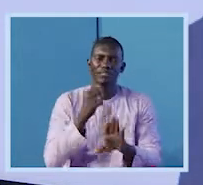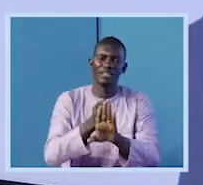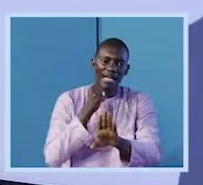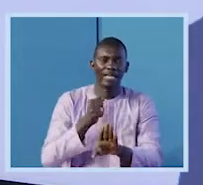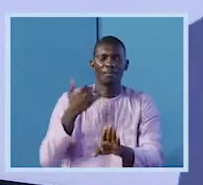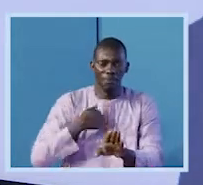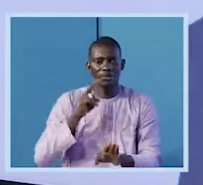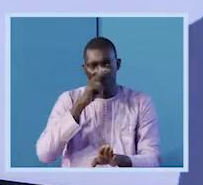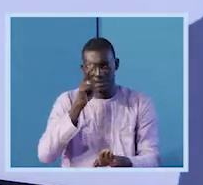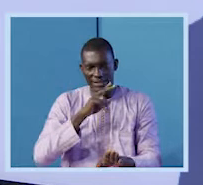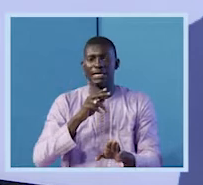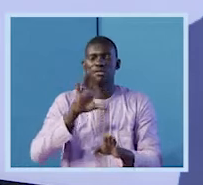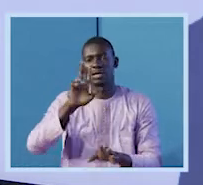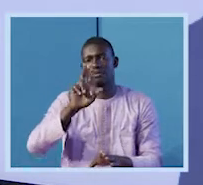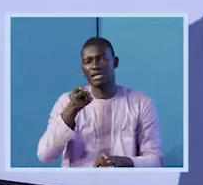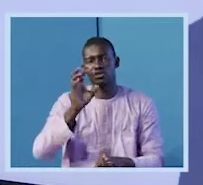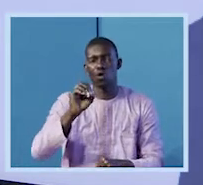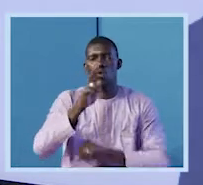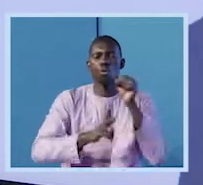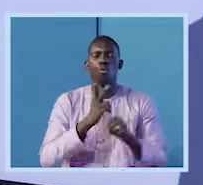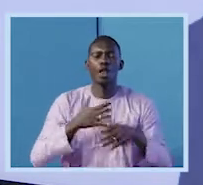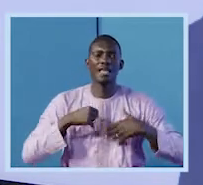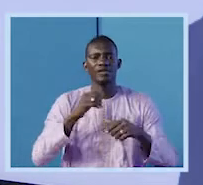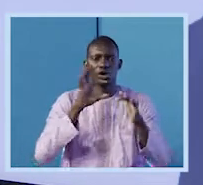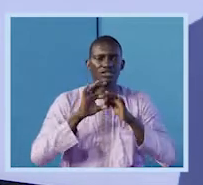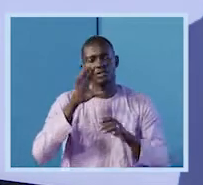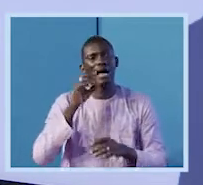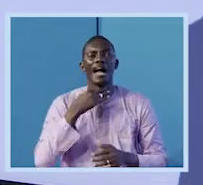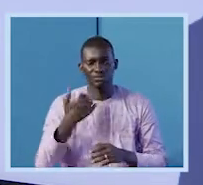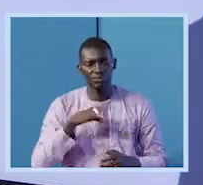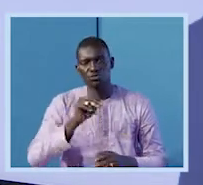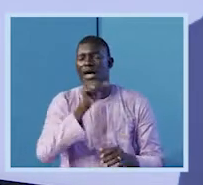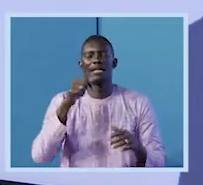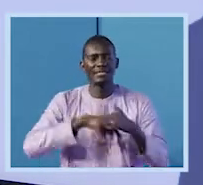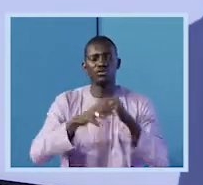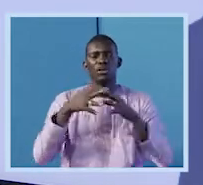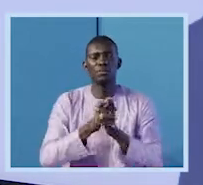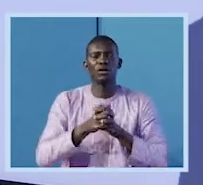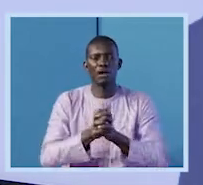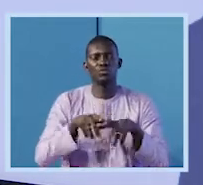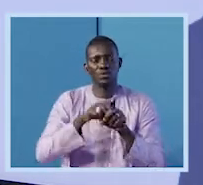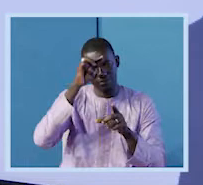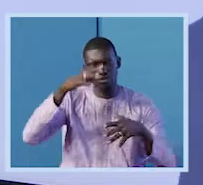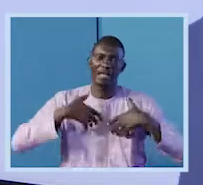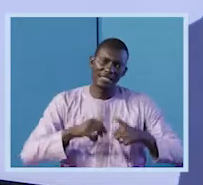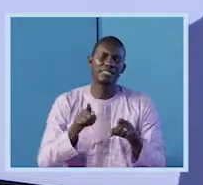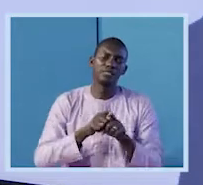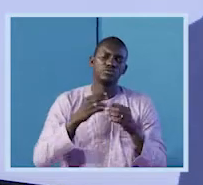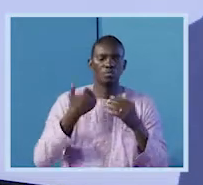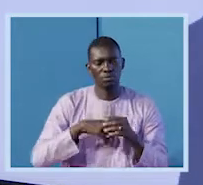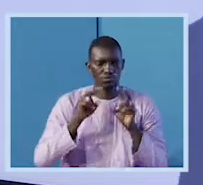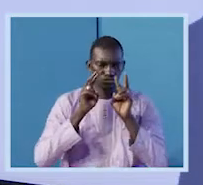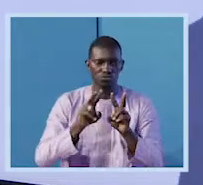that WHO had asked people to do, and also in collaboration with Ministry of Health. Yes. So this, to inform them to observe social